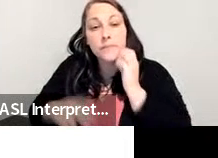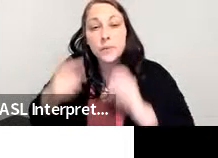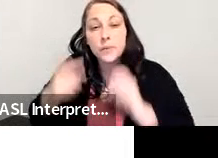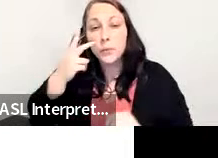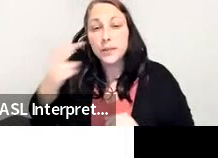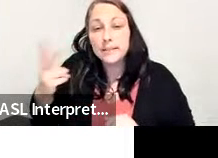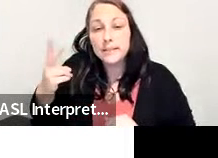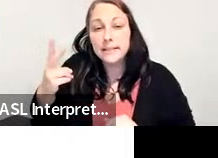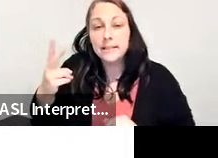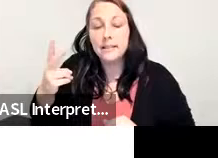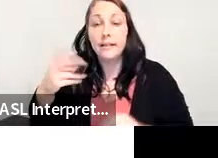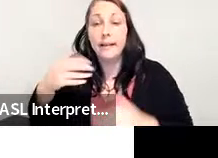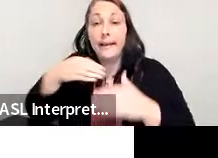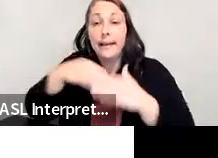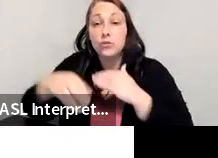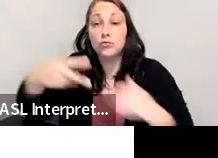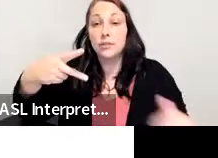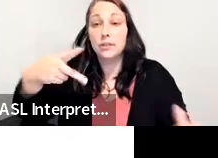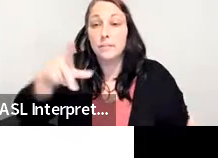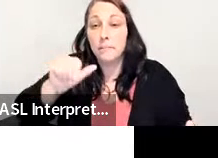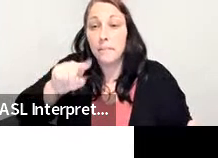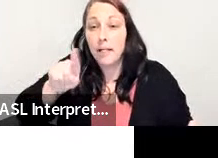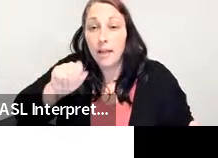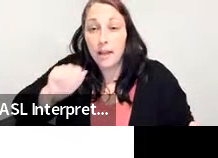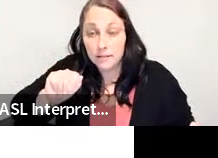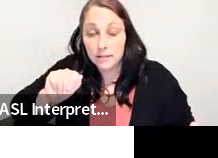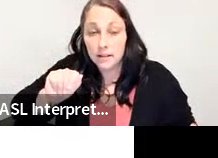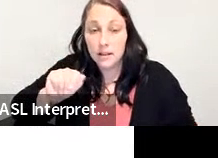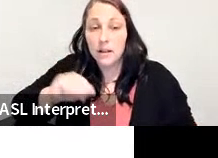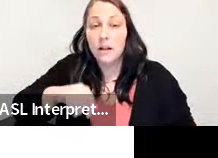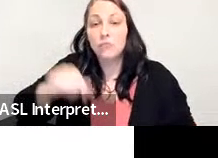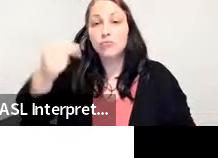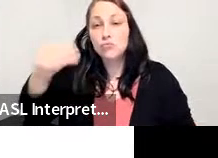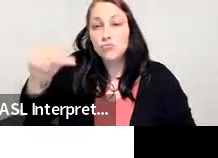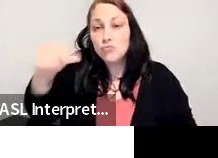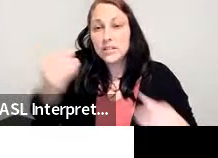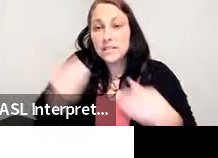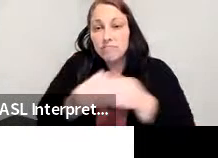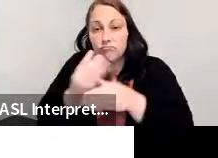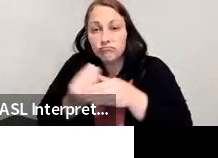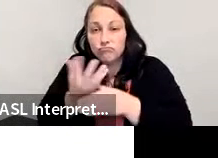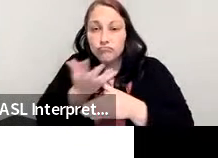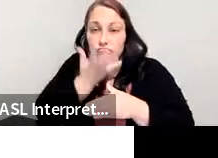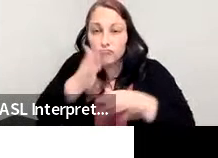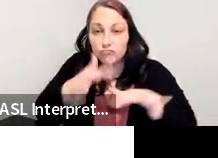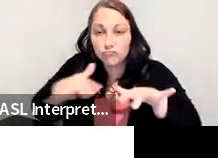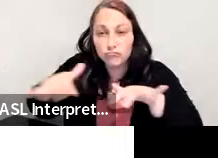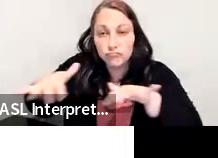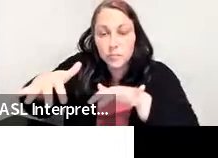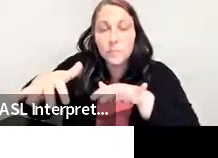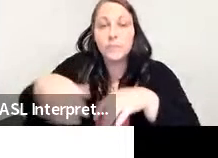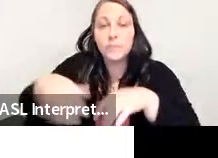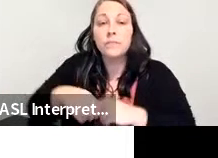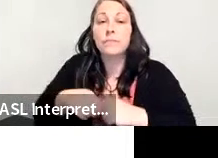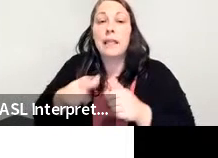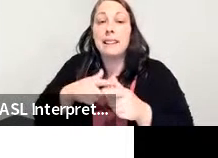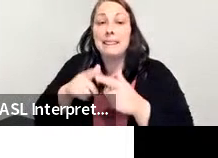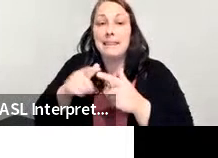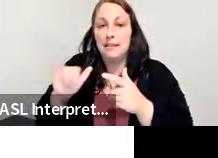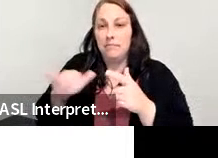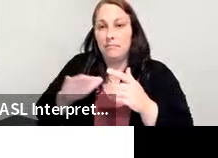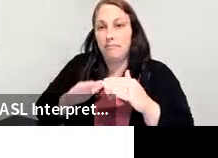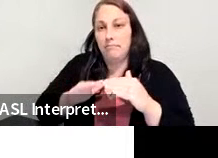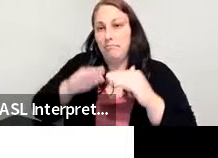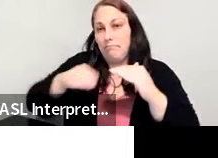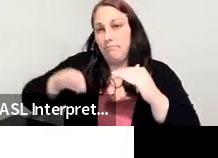open entry plaza that then takes us through underneath this bridge building, as we call it, where the lobby is, the sunken garden up